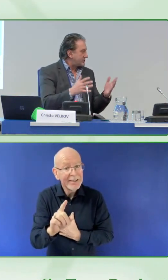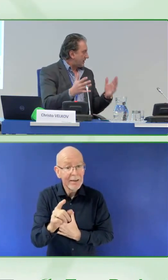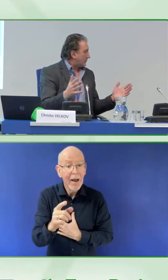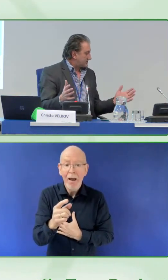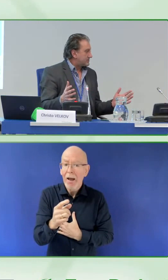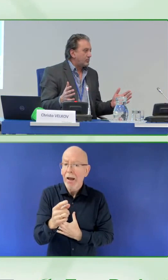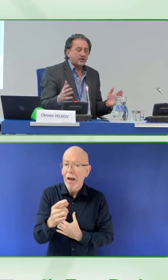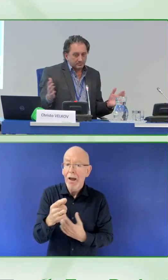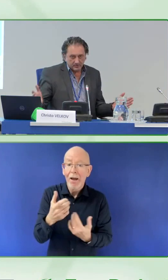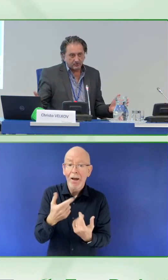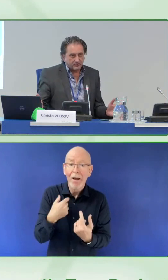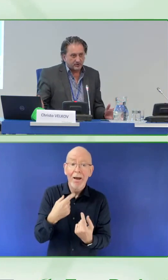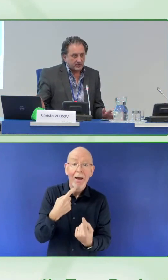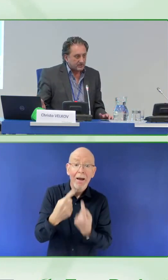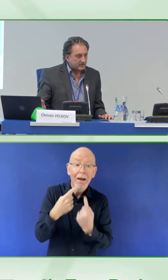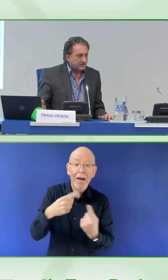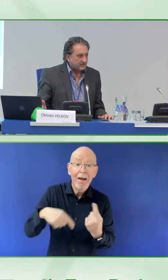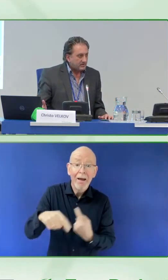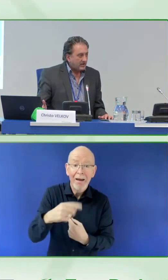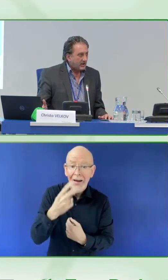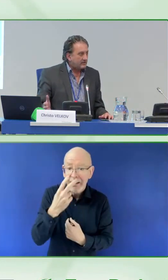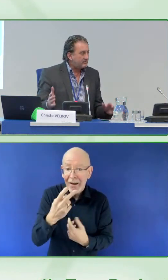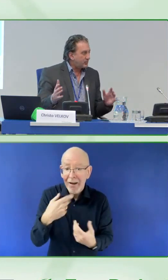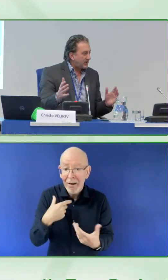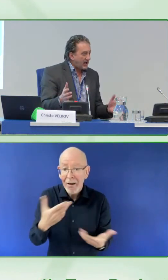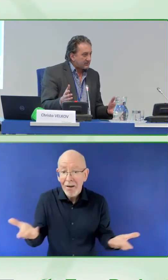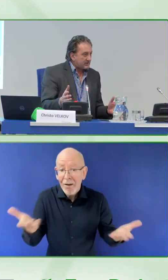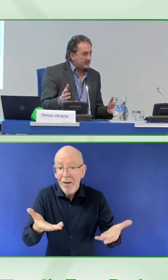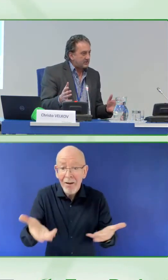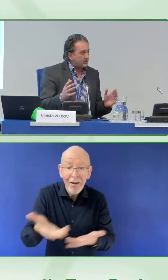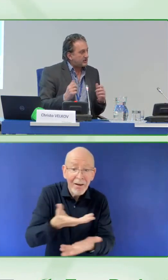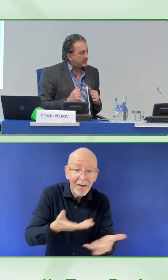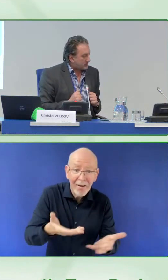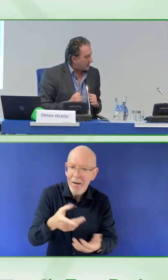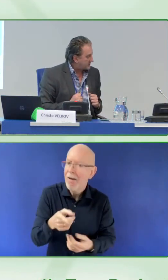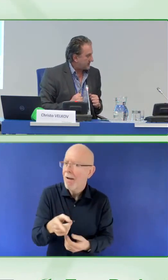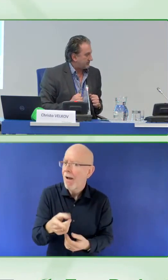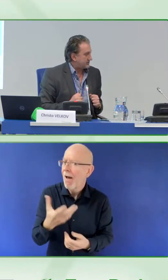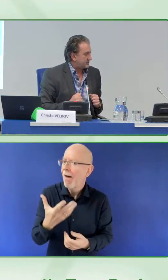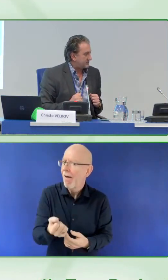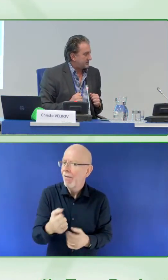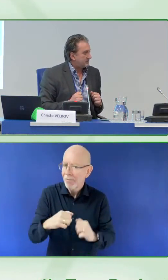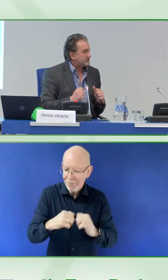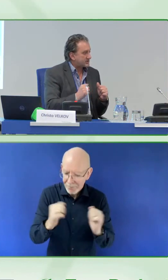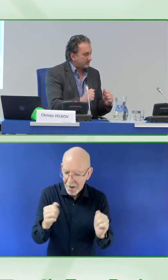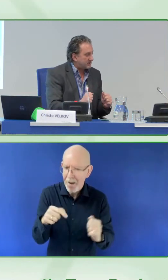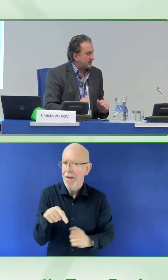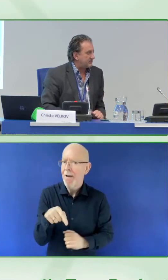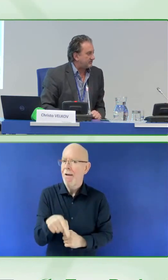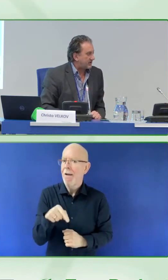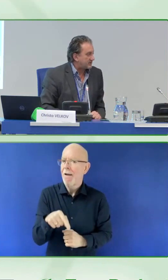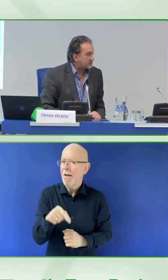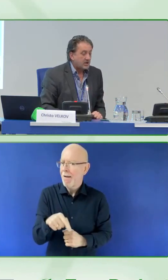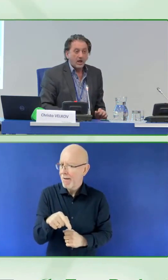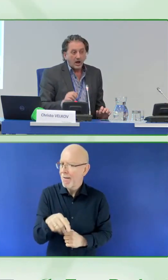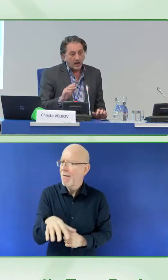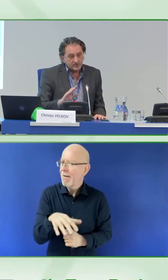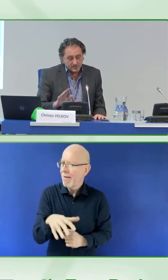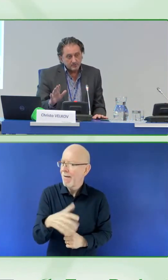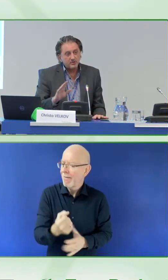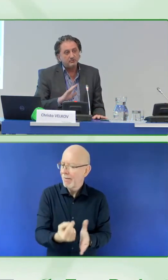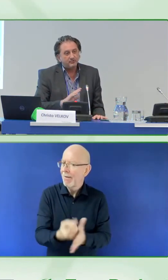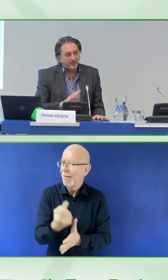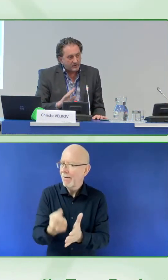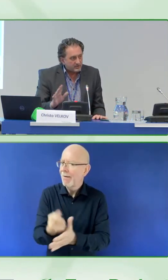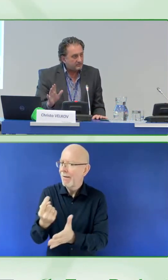Usually NGOs, we compete for funding. And if we have an idea, we keep it to ourselves. It gives us competitive advantage. I